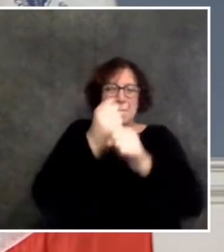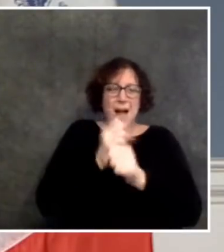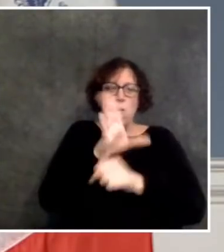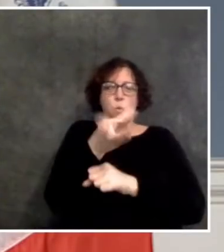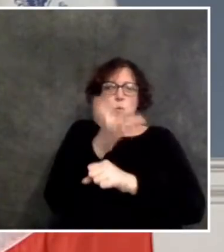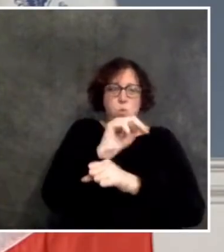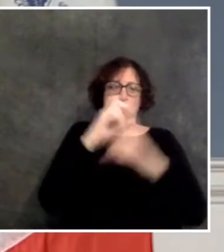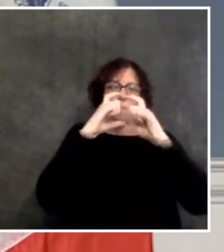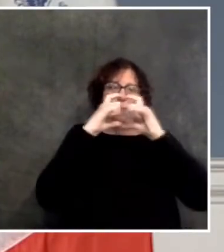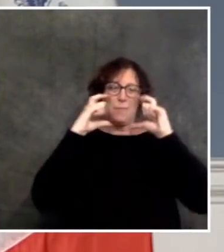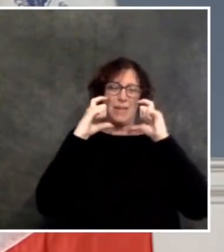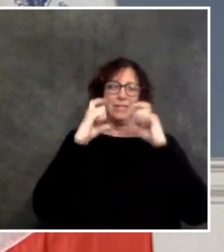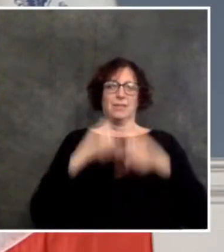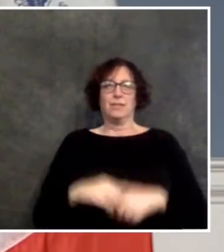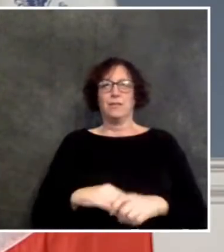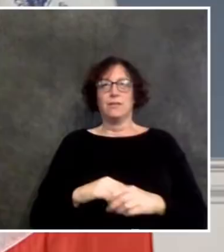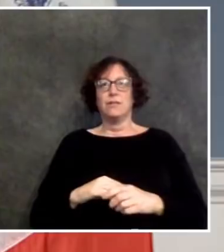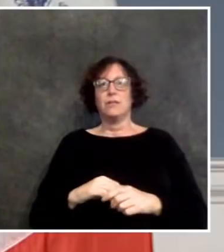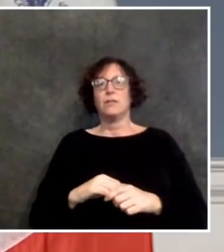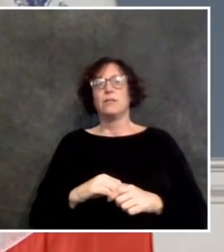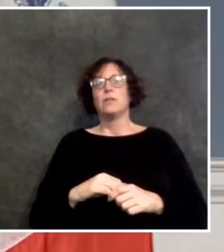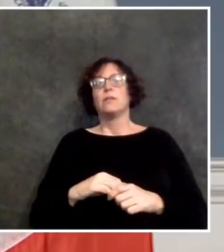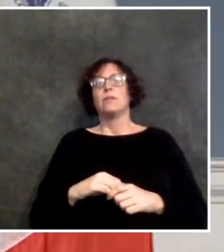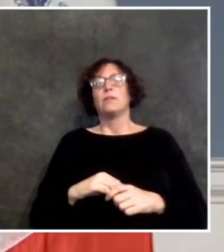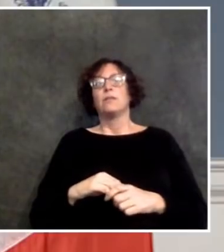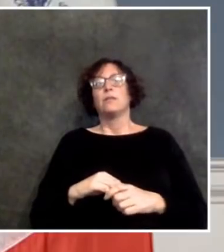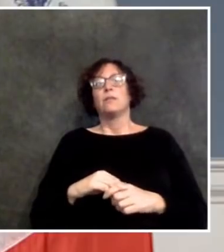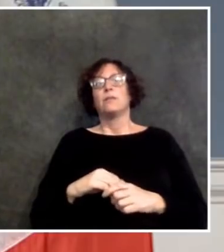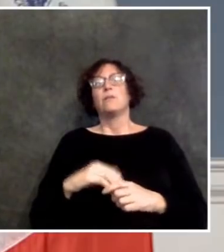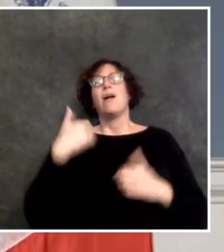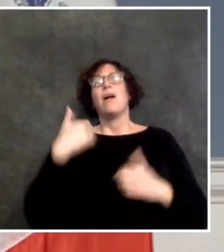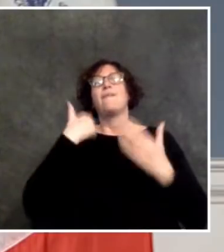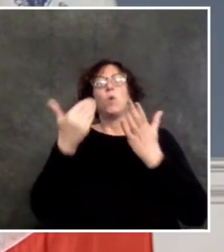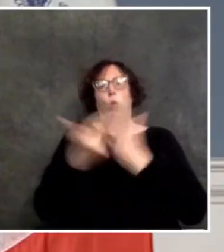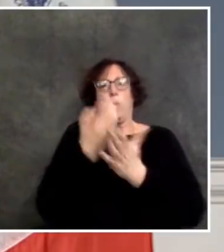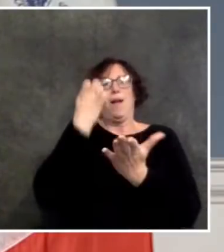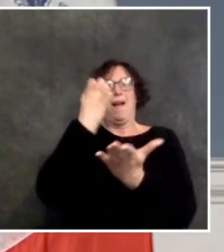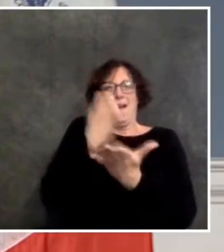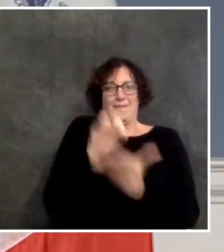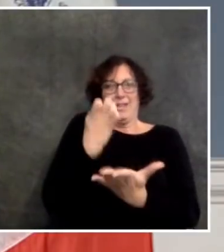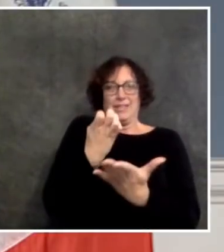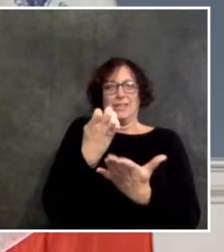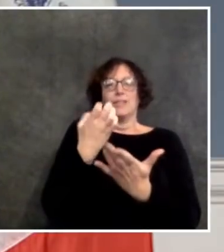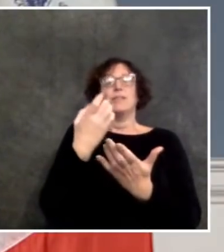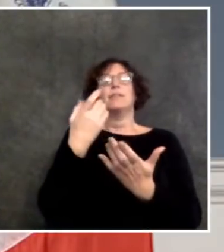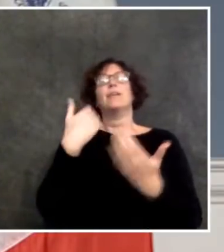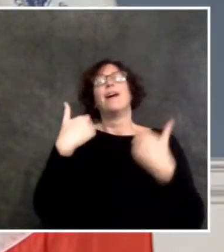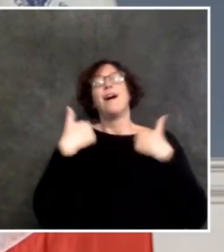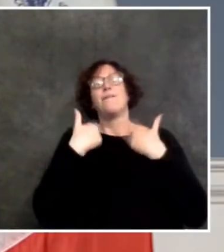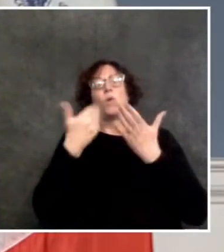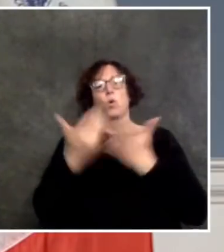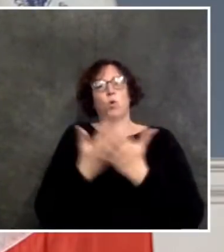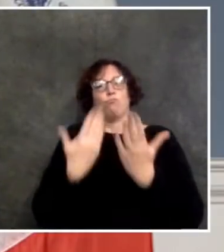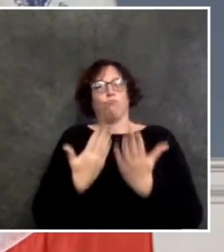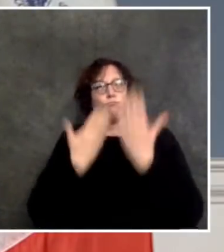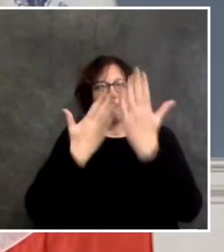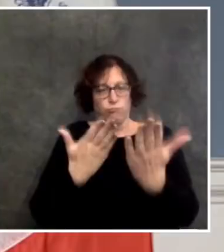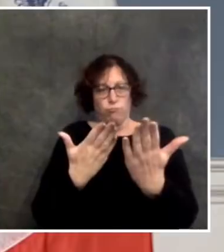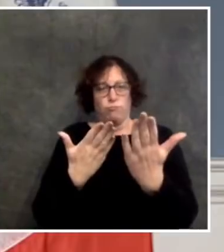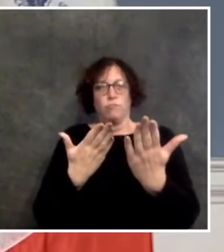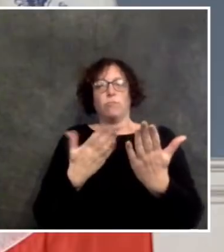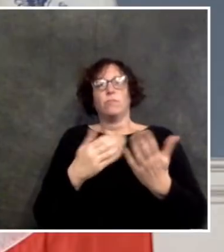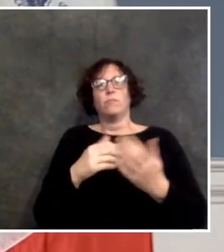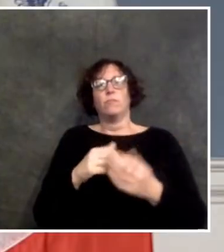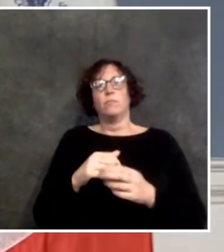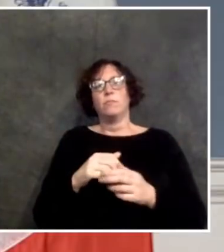an advisory based on new evidence. March 15th or whatever date you said, we just didn't have the evidence. We're